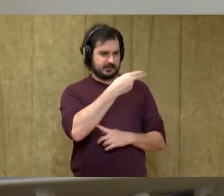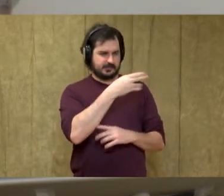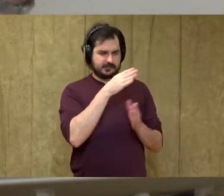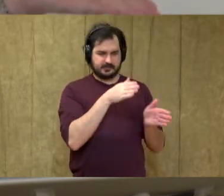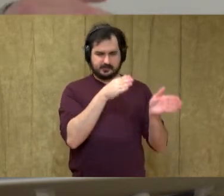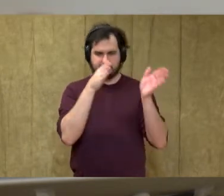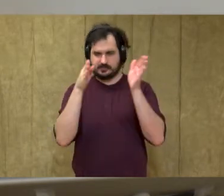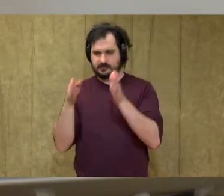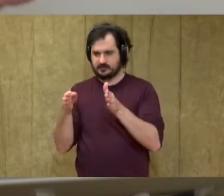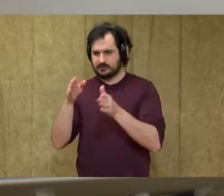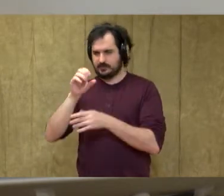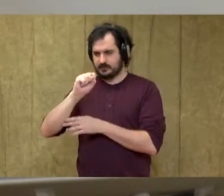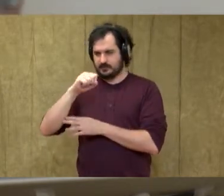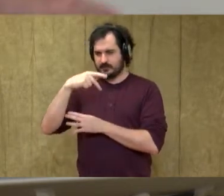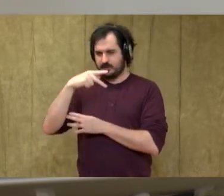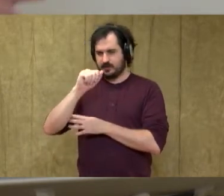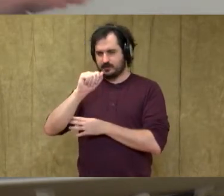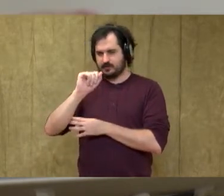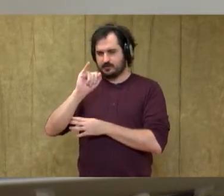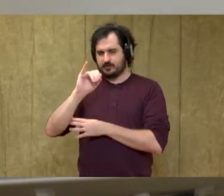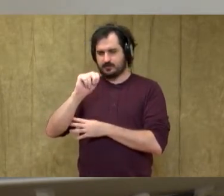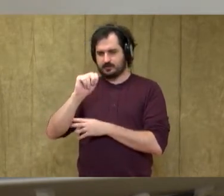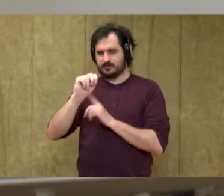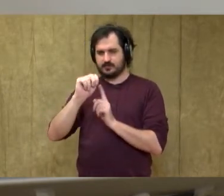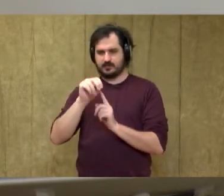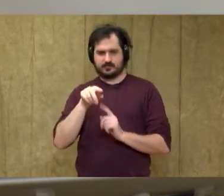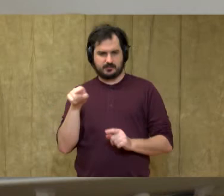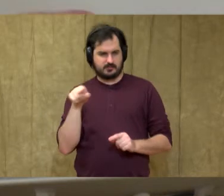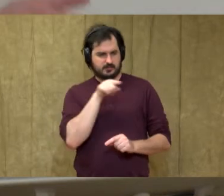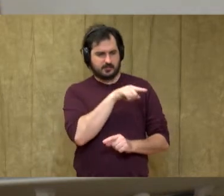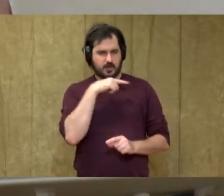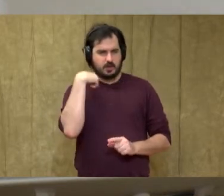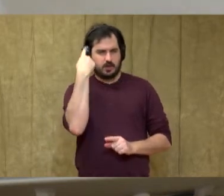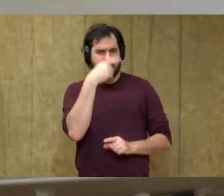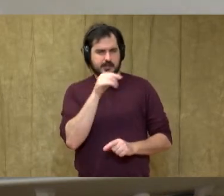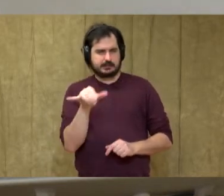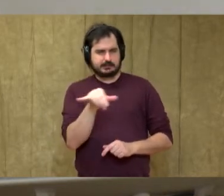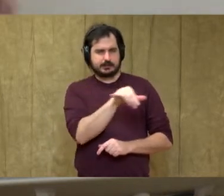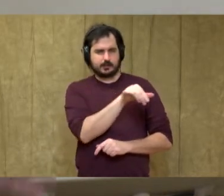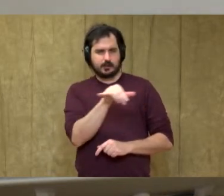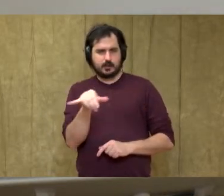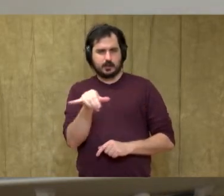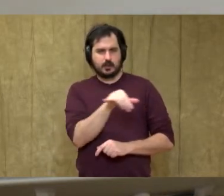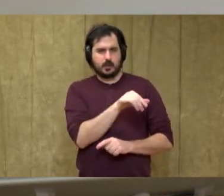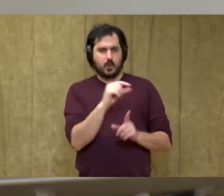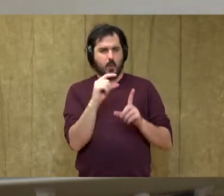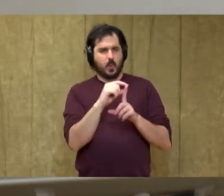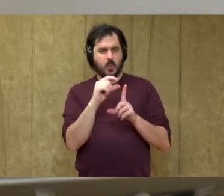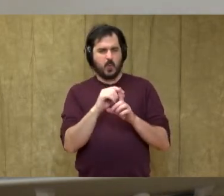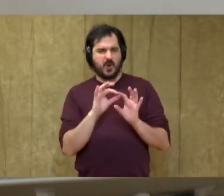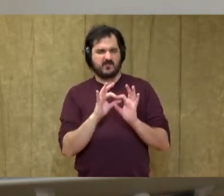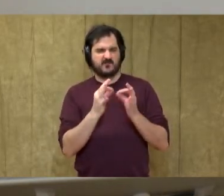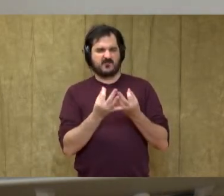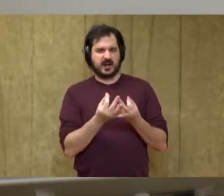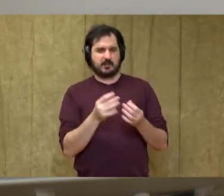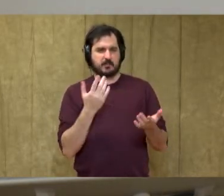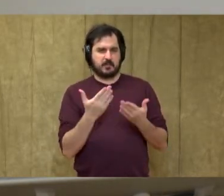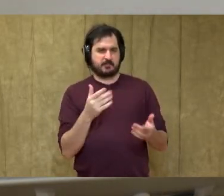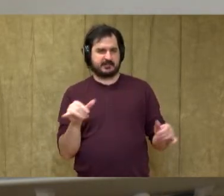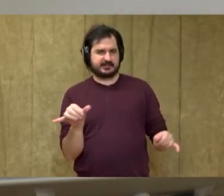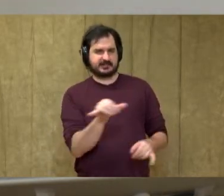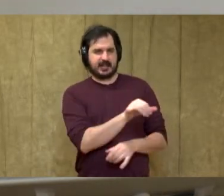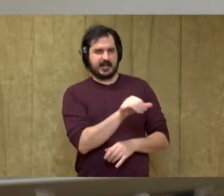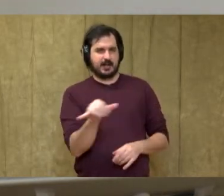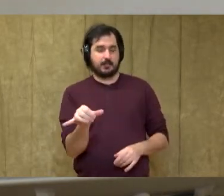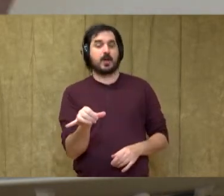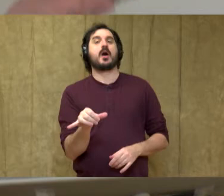kind of think that they're in the same word family. Oh, Spanish explorers, those